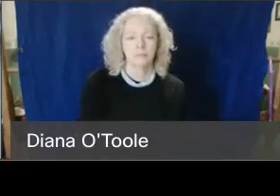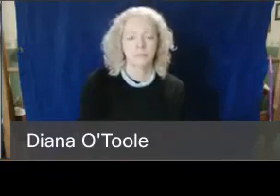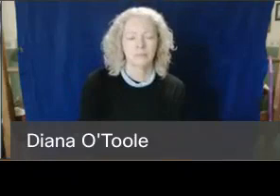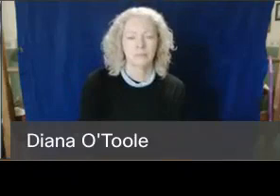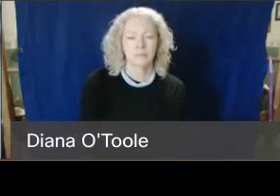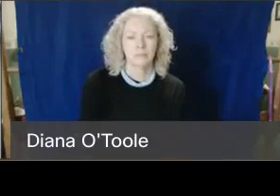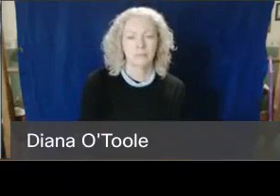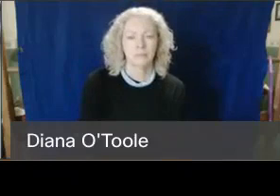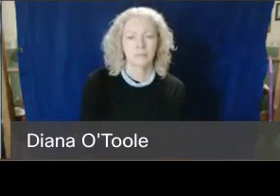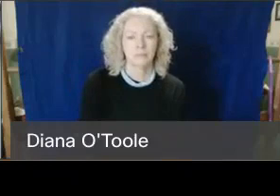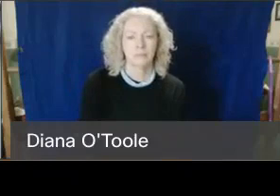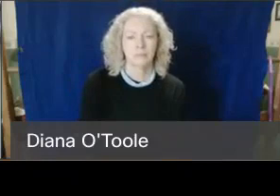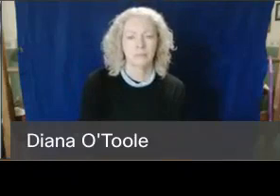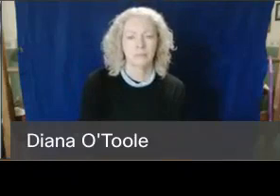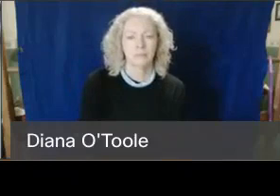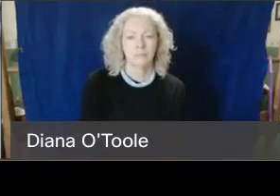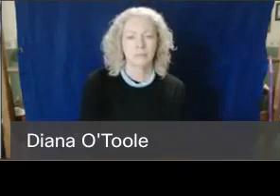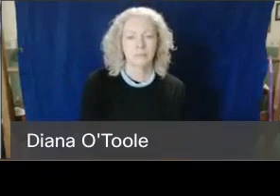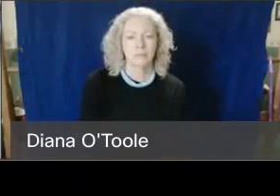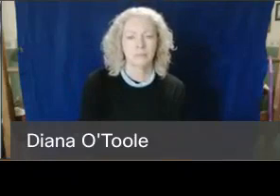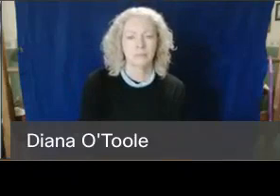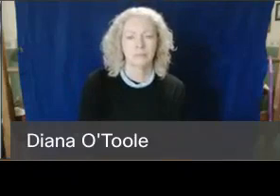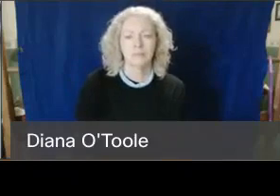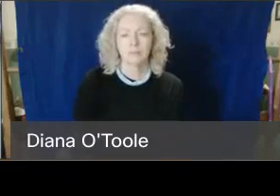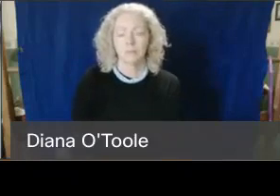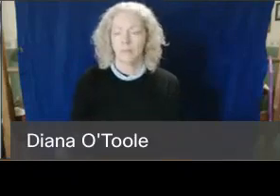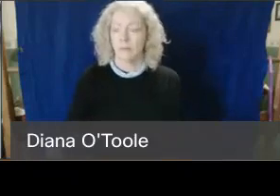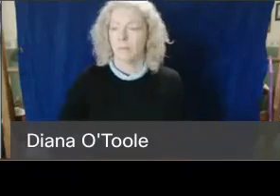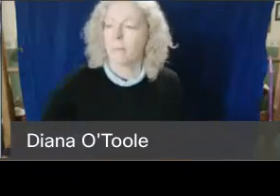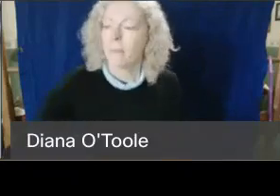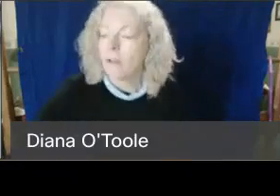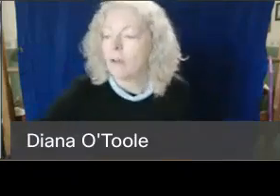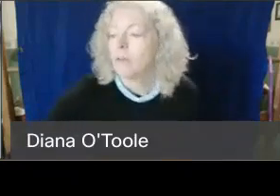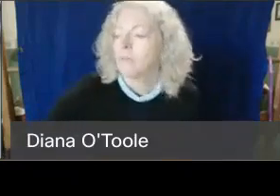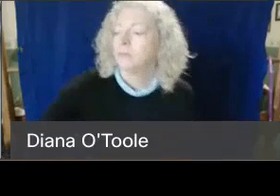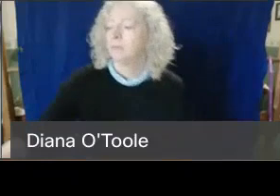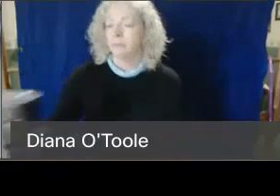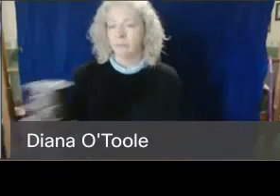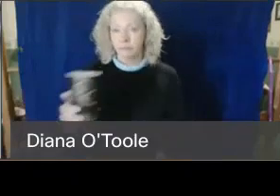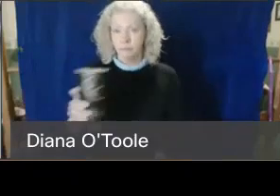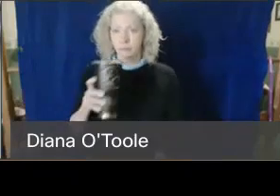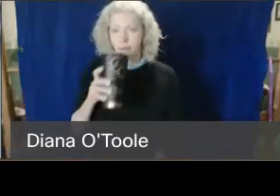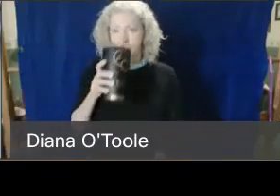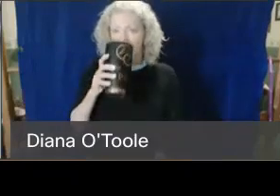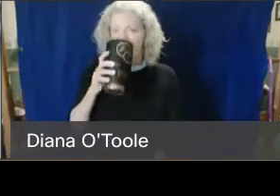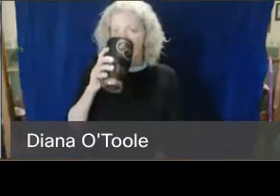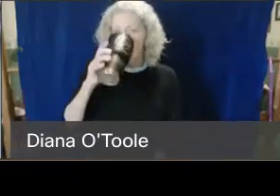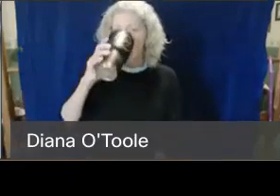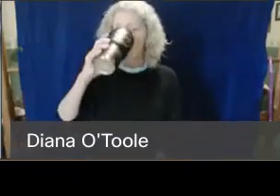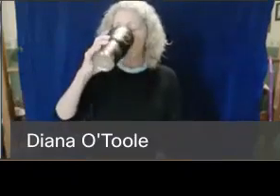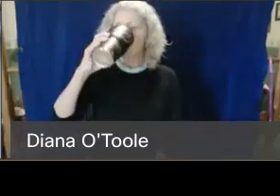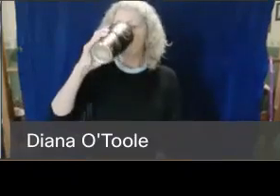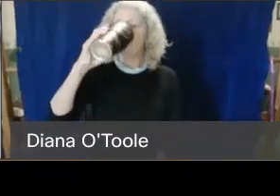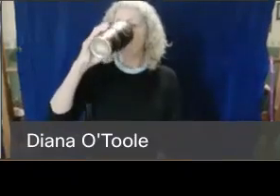Behind this really wonderful and rosy retention data are some more challenging numbers. And